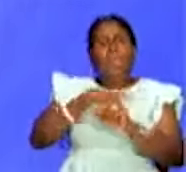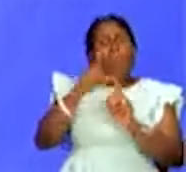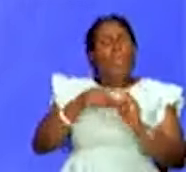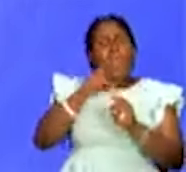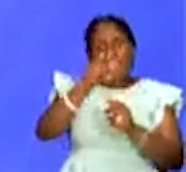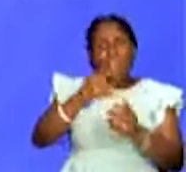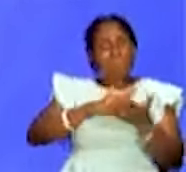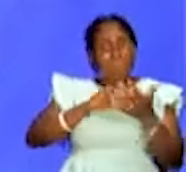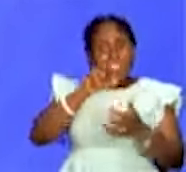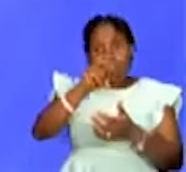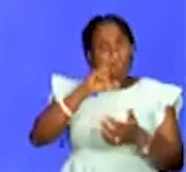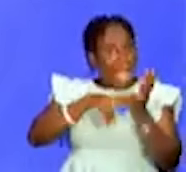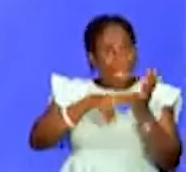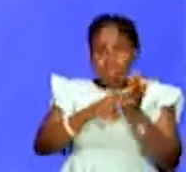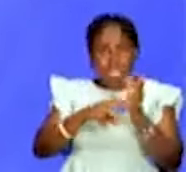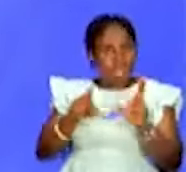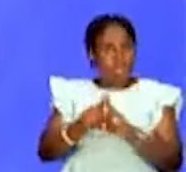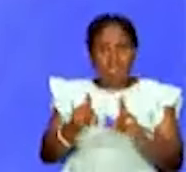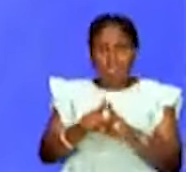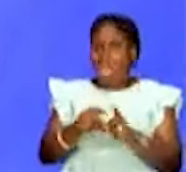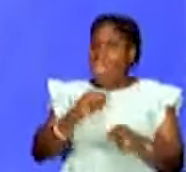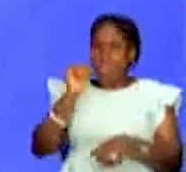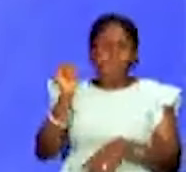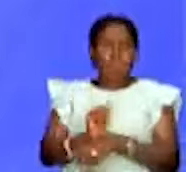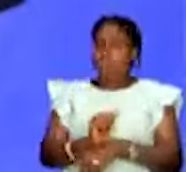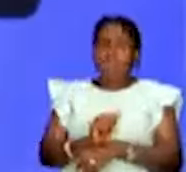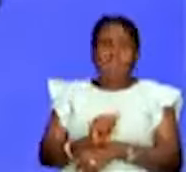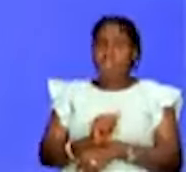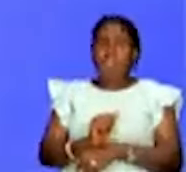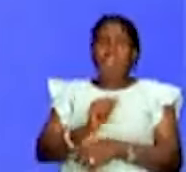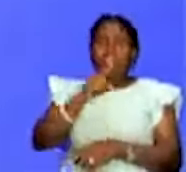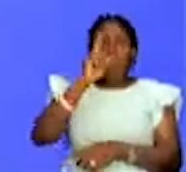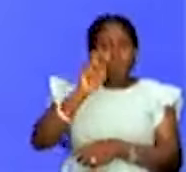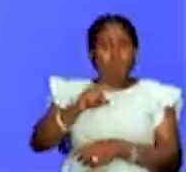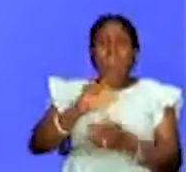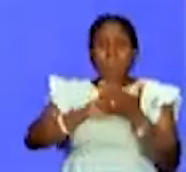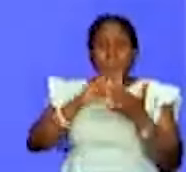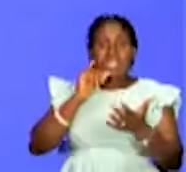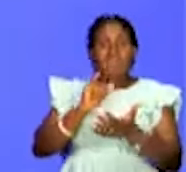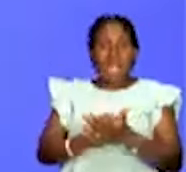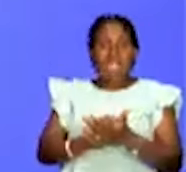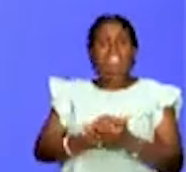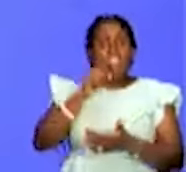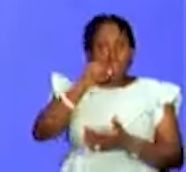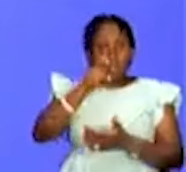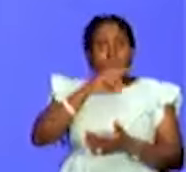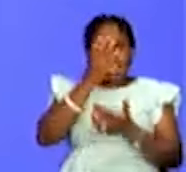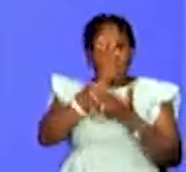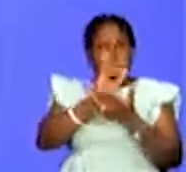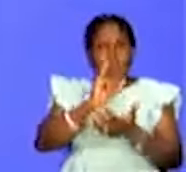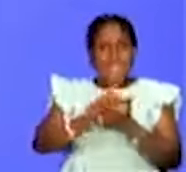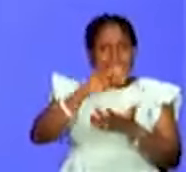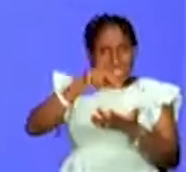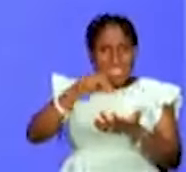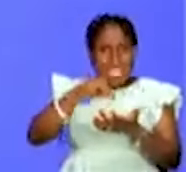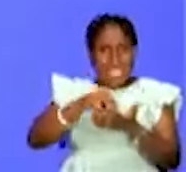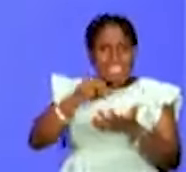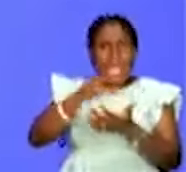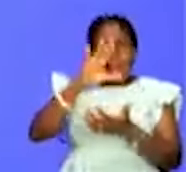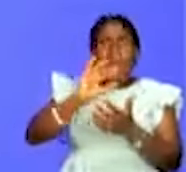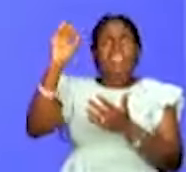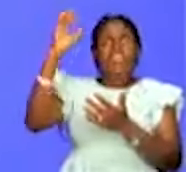way. You see that? You must believe you are the individual standing by grace at a vantage position. Then